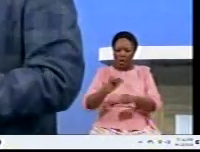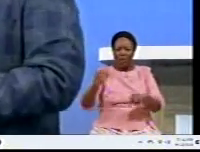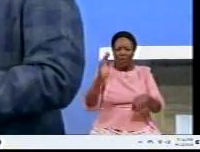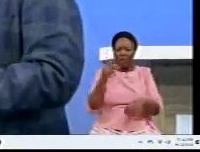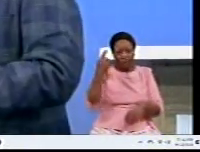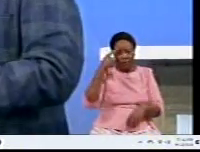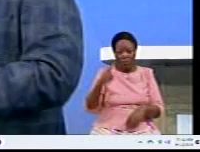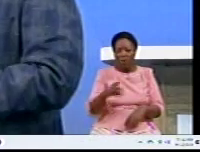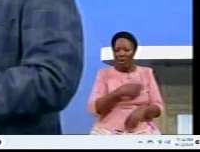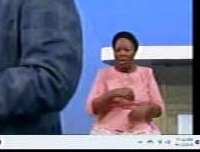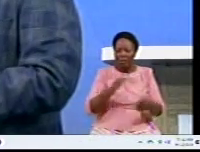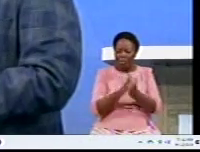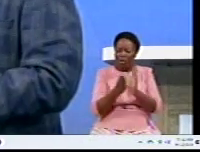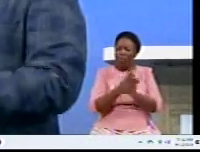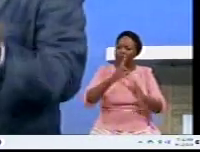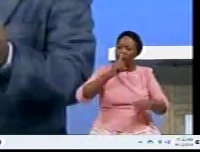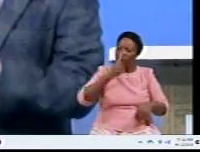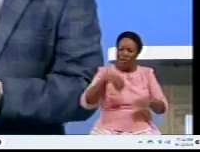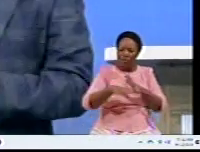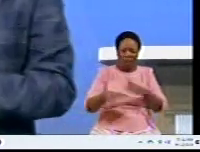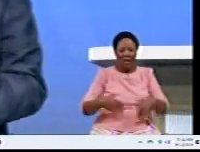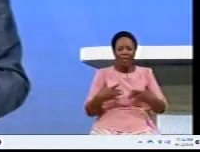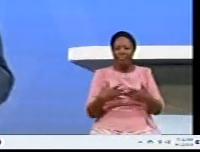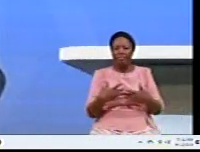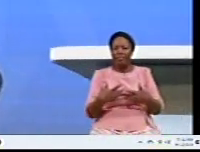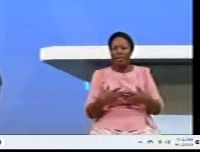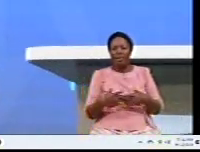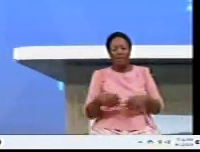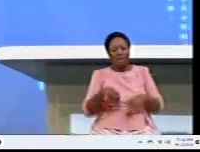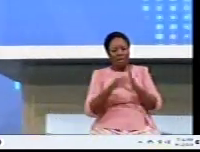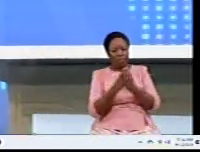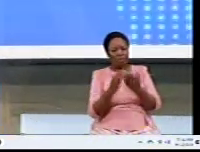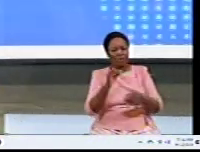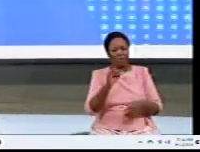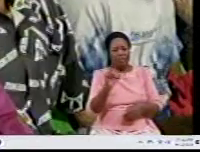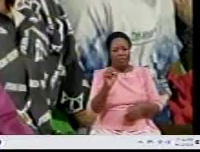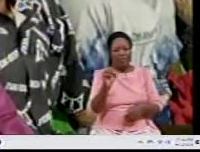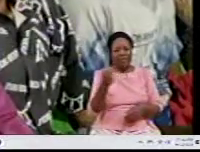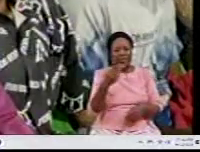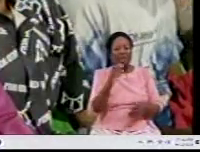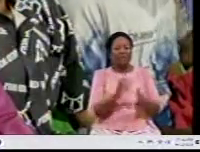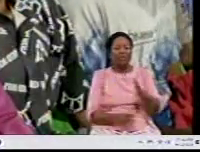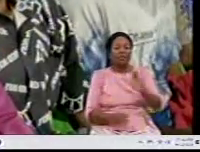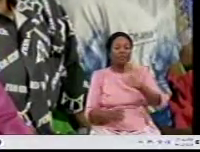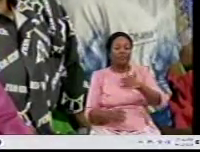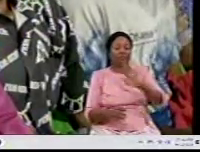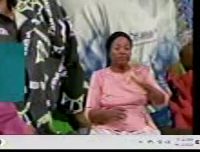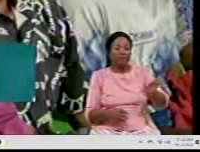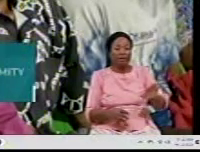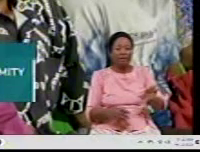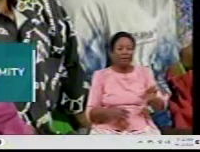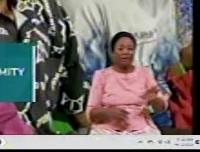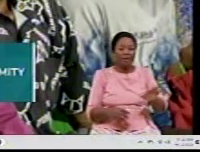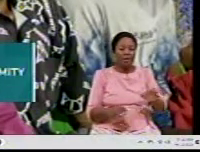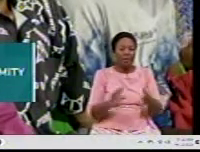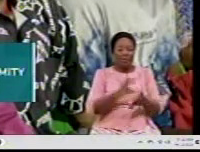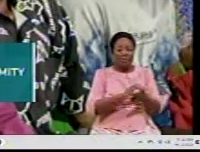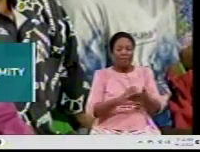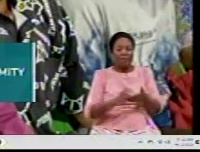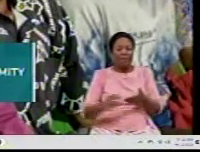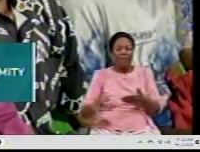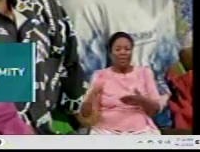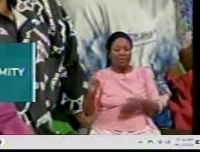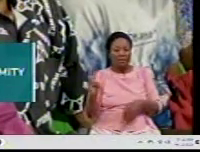becomes a reality in your life? Isaiah chapter 55, I'm reading from verse